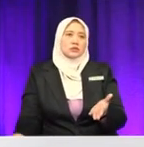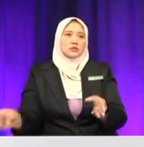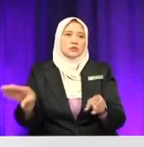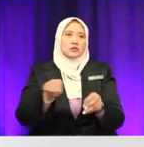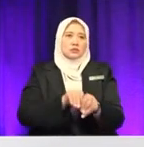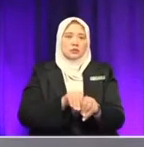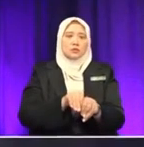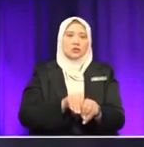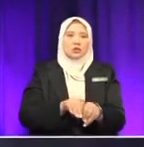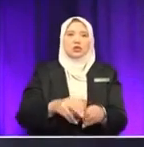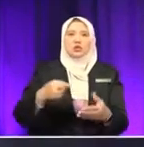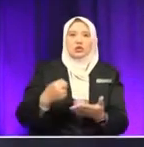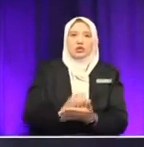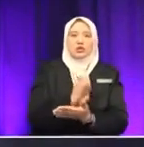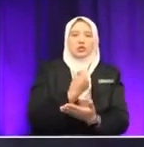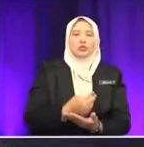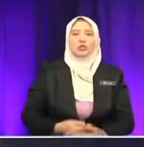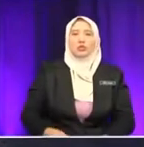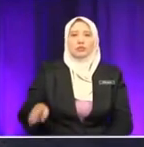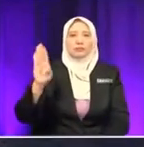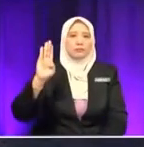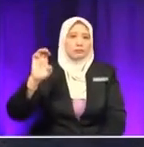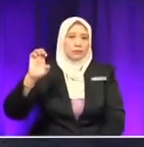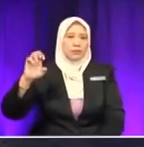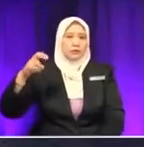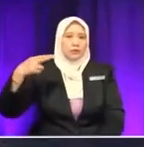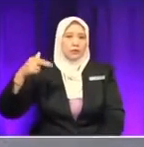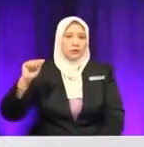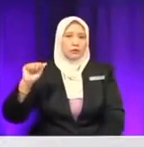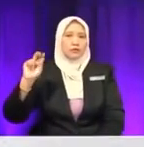answer, Tivia? You write it here. E1. So what's your answer, Aiman? Bring it on.